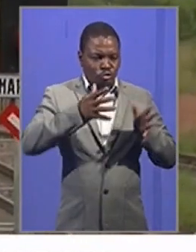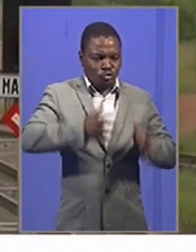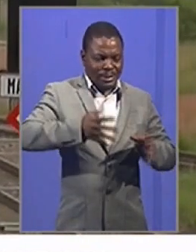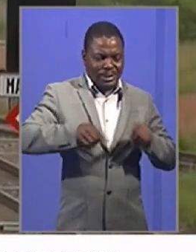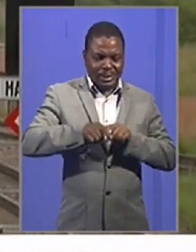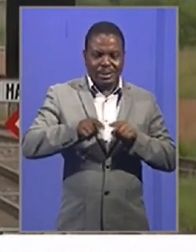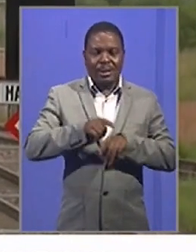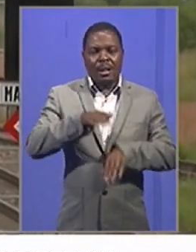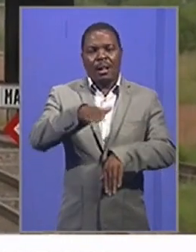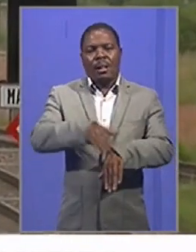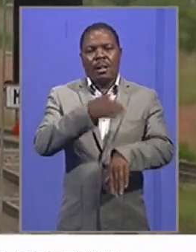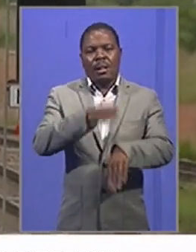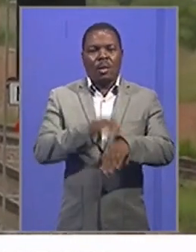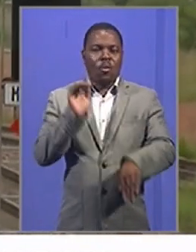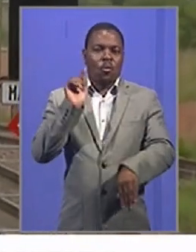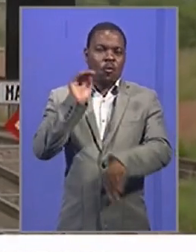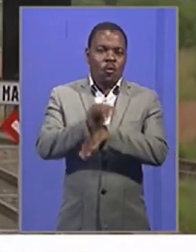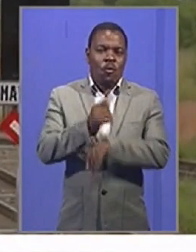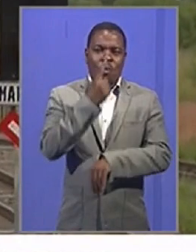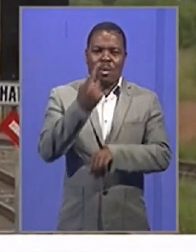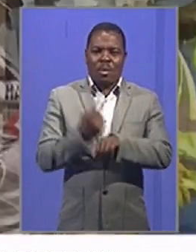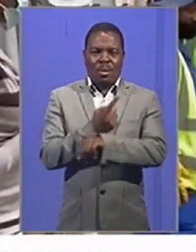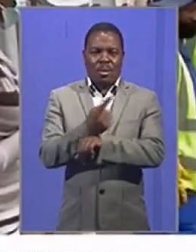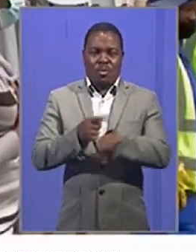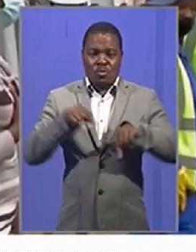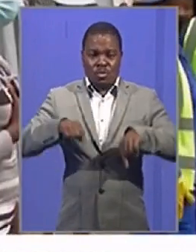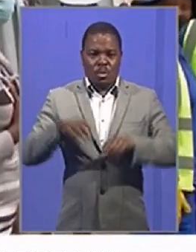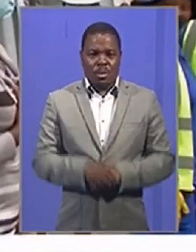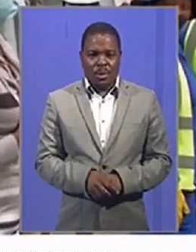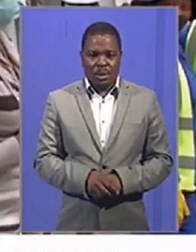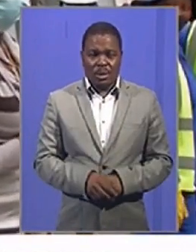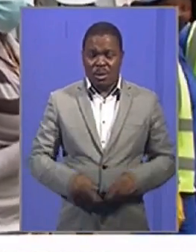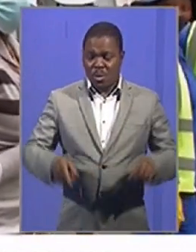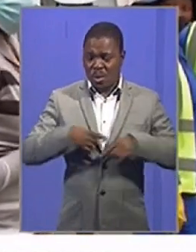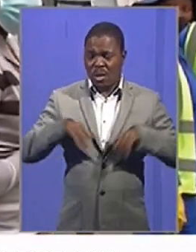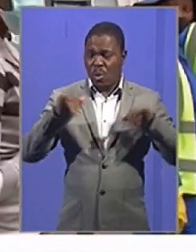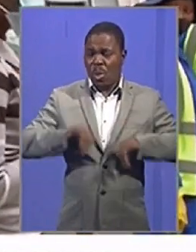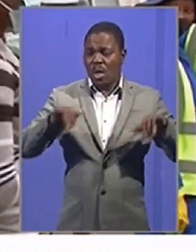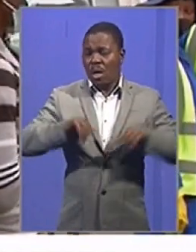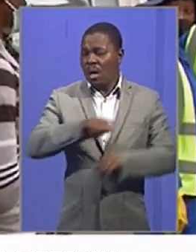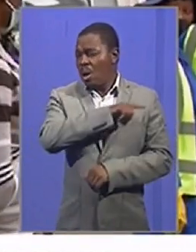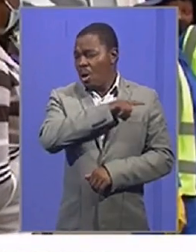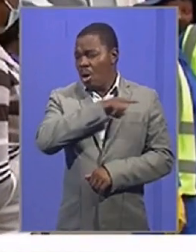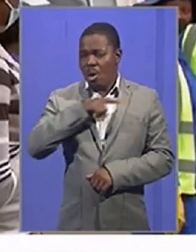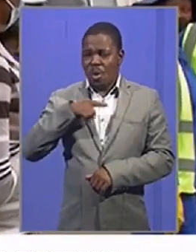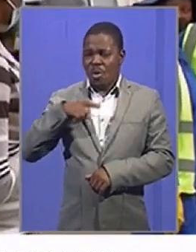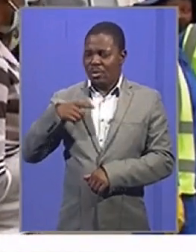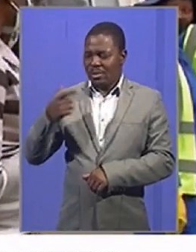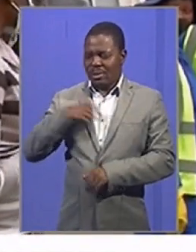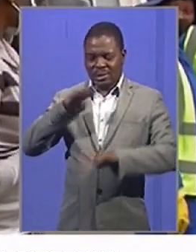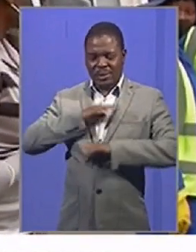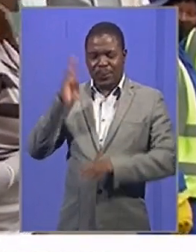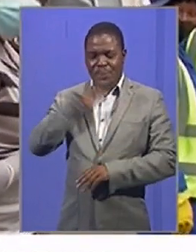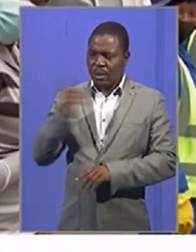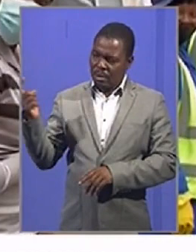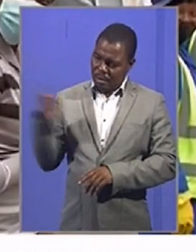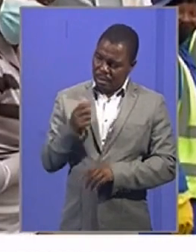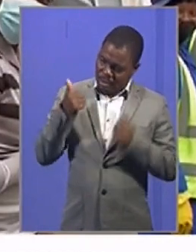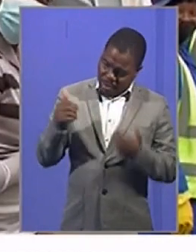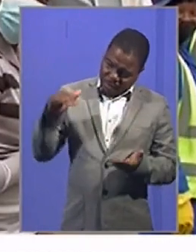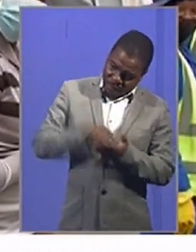thari ka sebaka se feta ura mo mosong ono. Ne ke kgale re emetse terene a re kgotsofala le itlile a